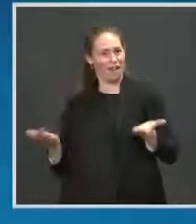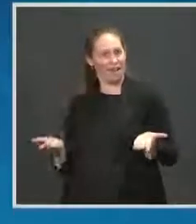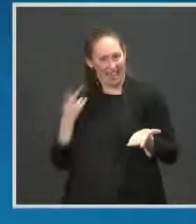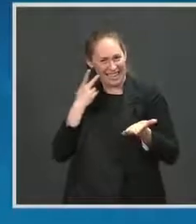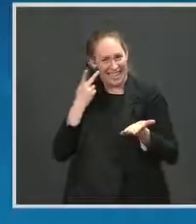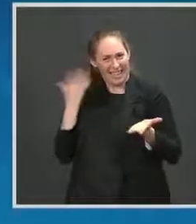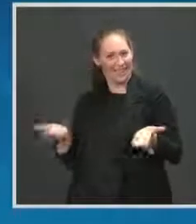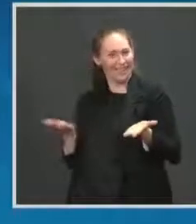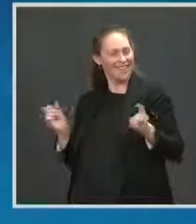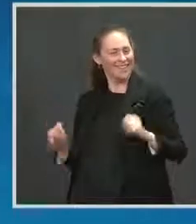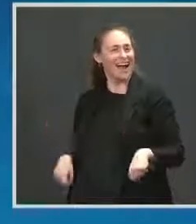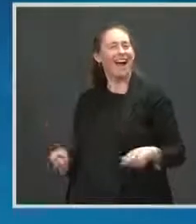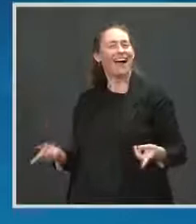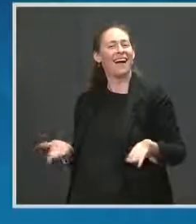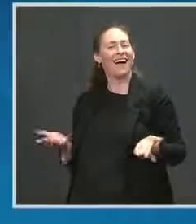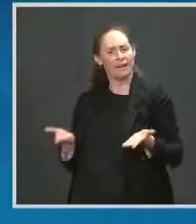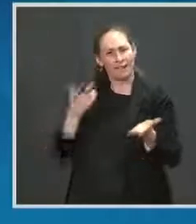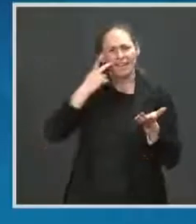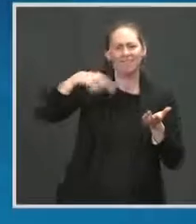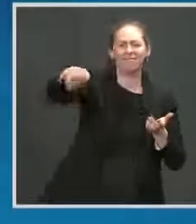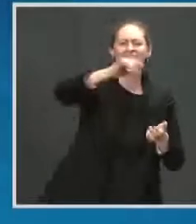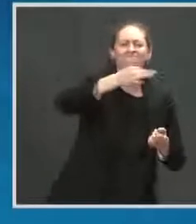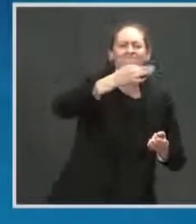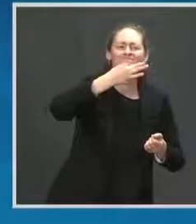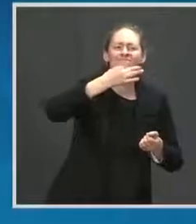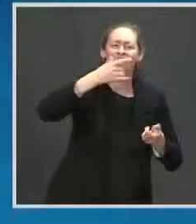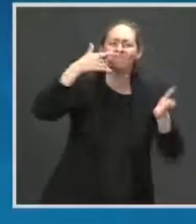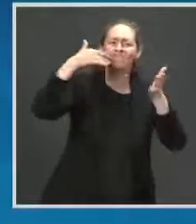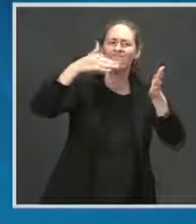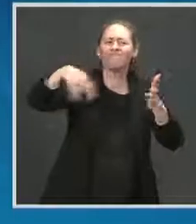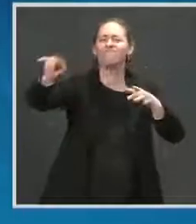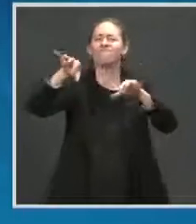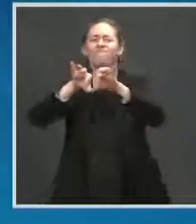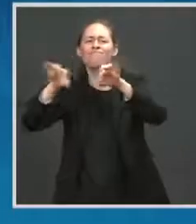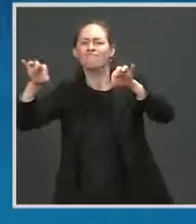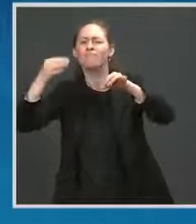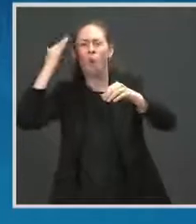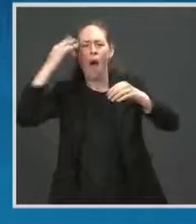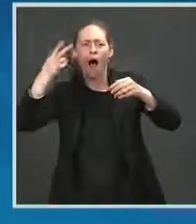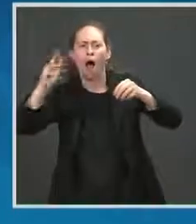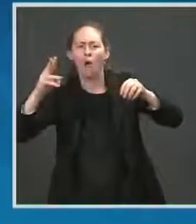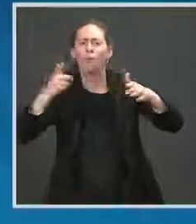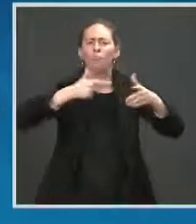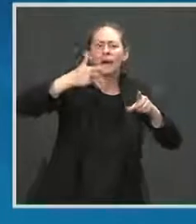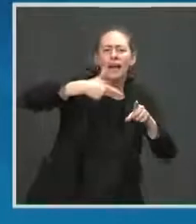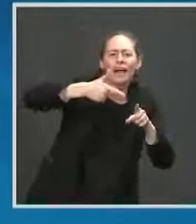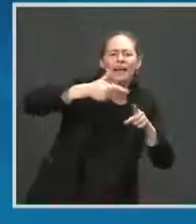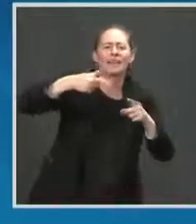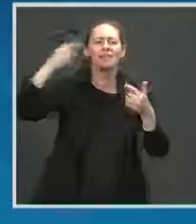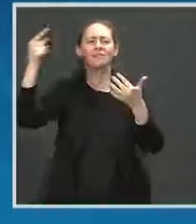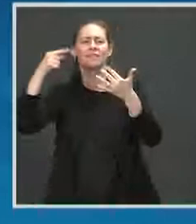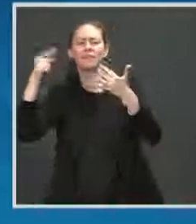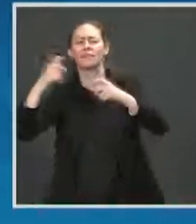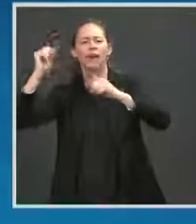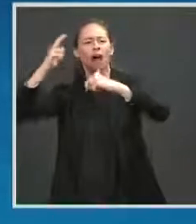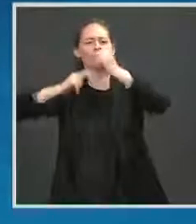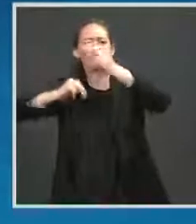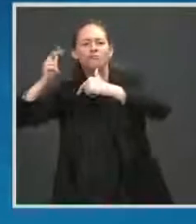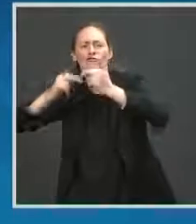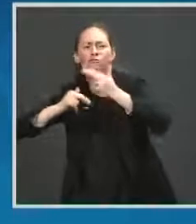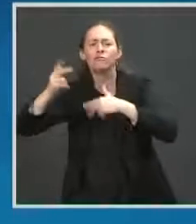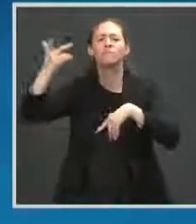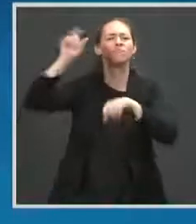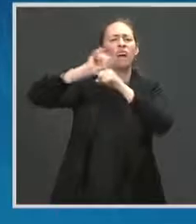The skills of pipe fitters and electricians and welders, construction workers and factory workers